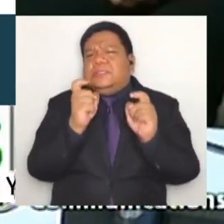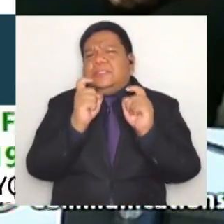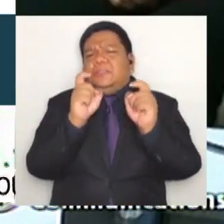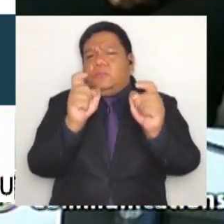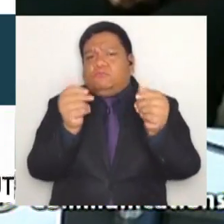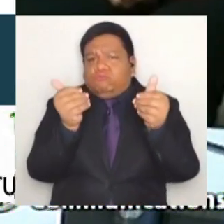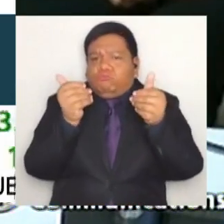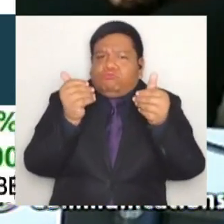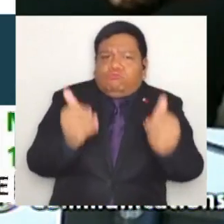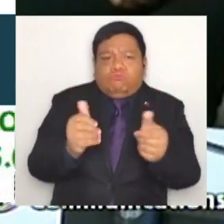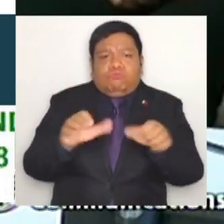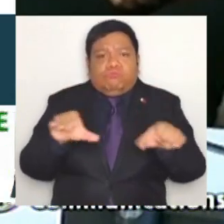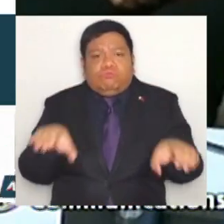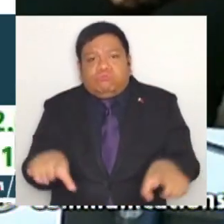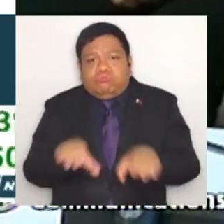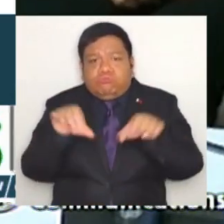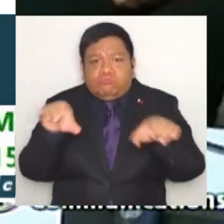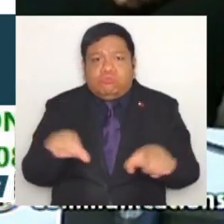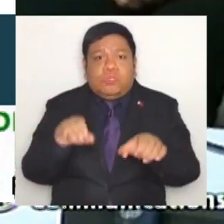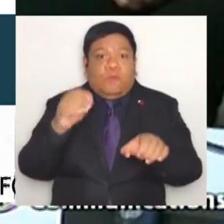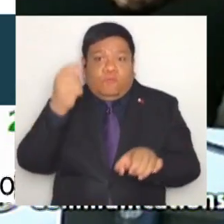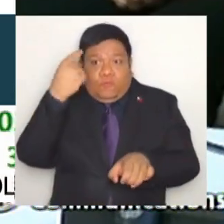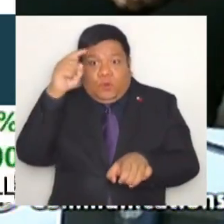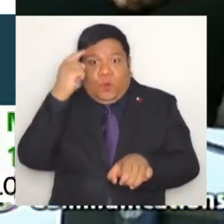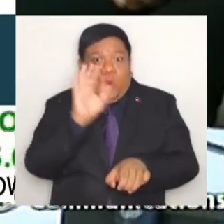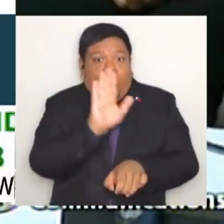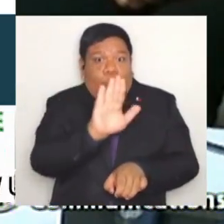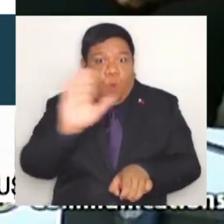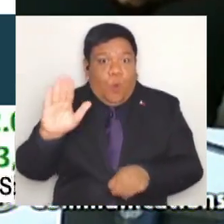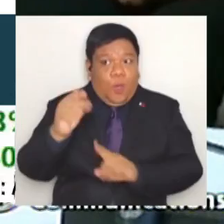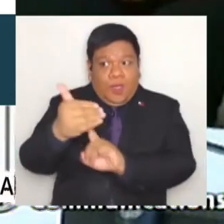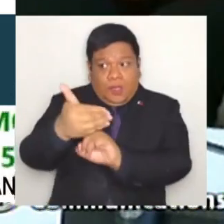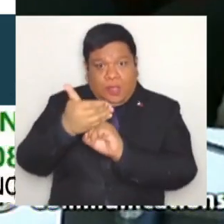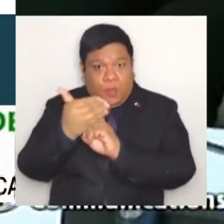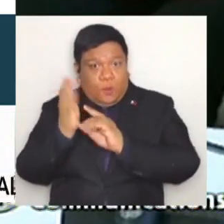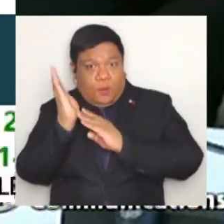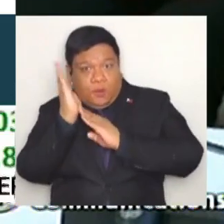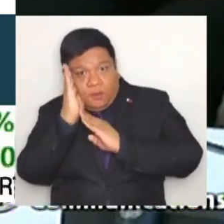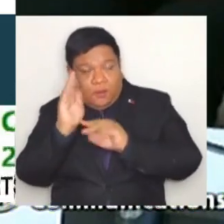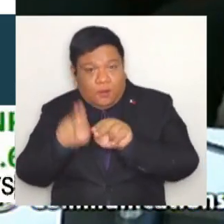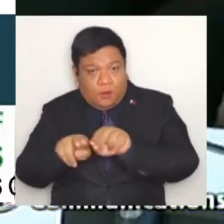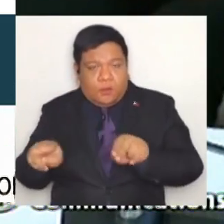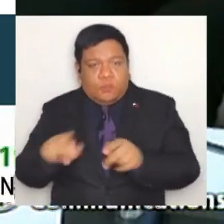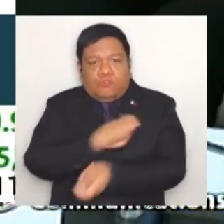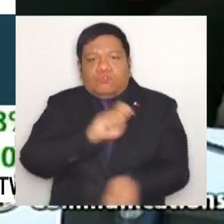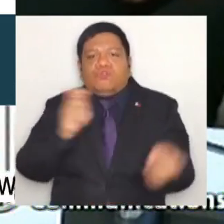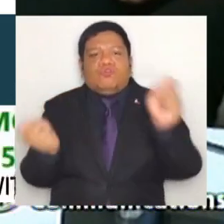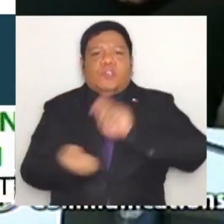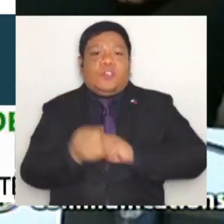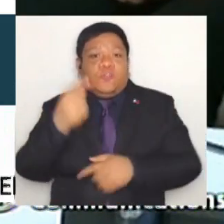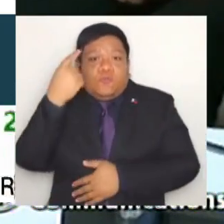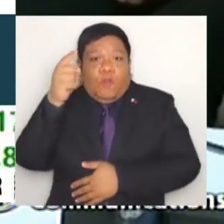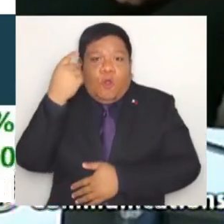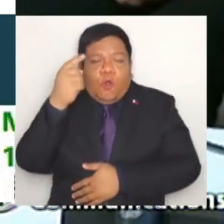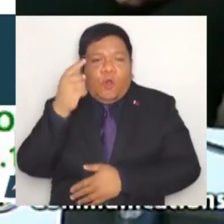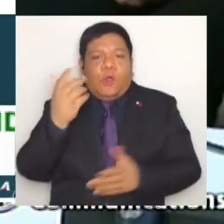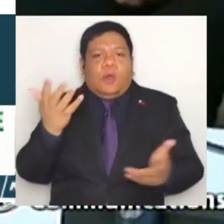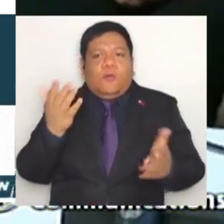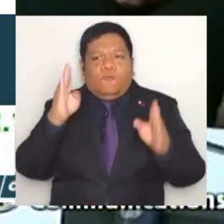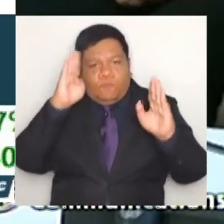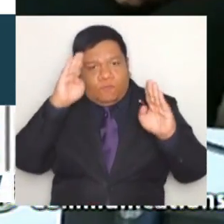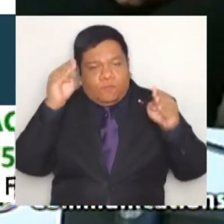lahat para ma-convert ang inyong mga isolation beds into